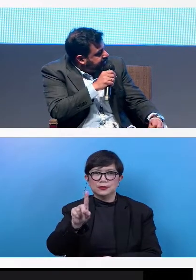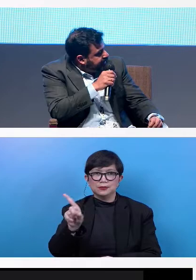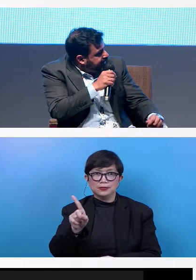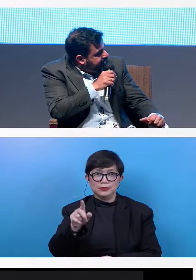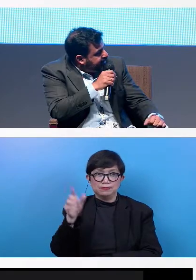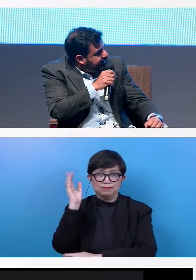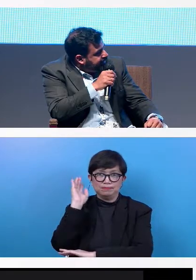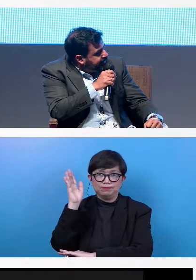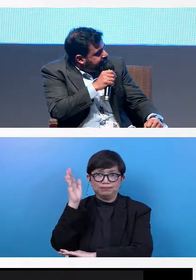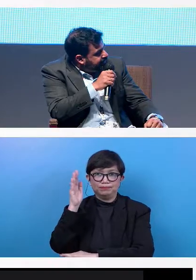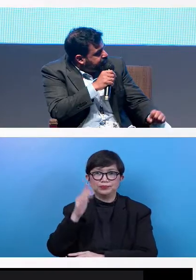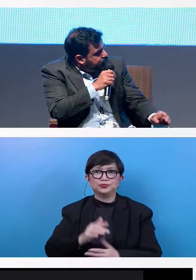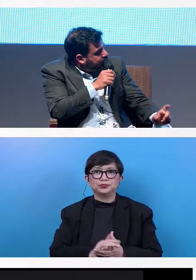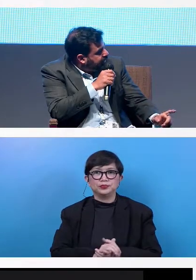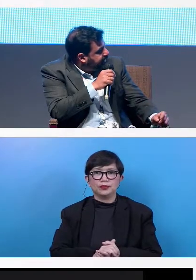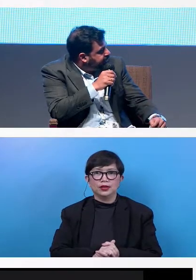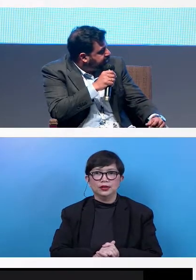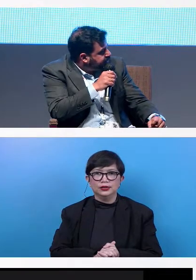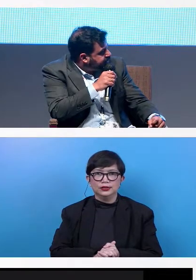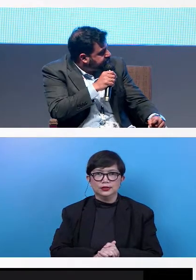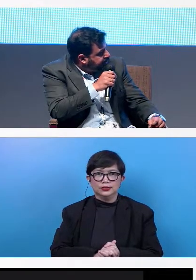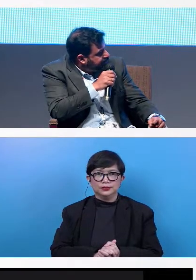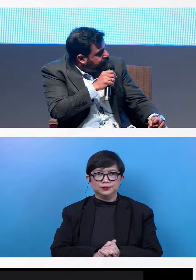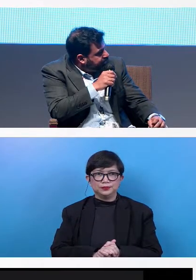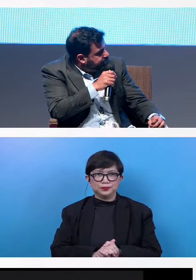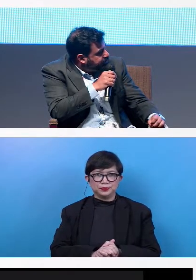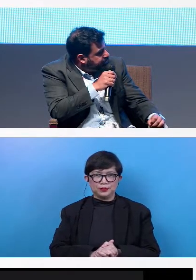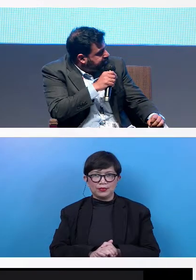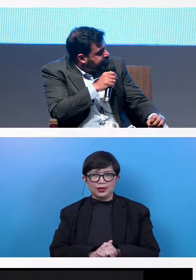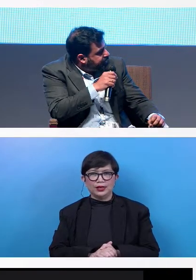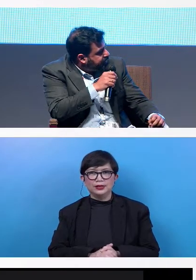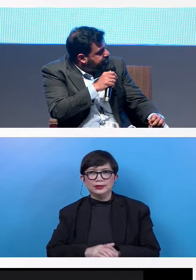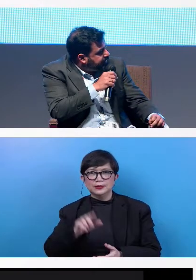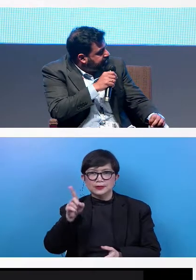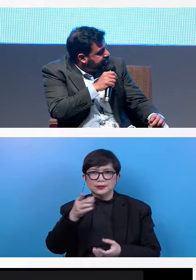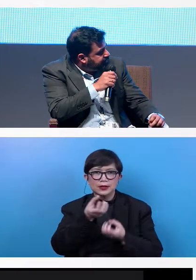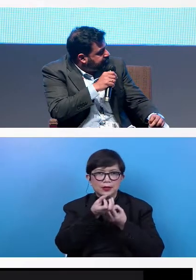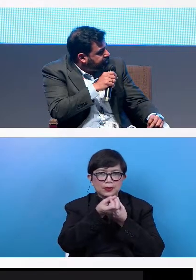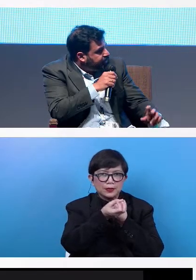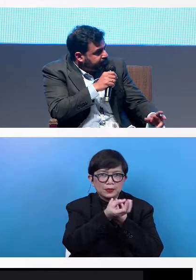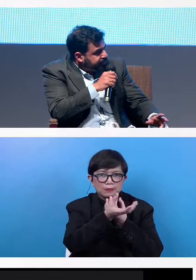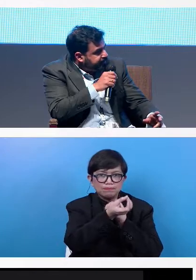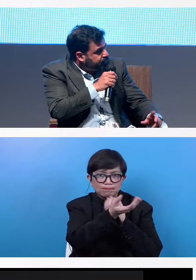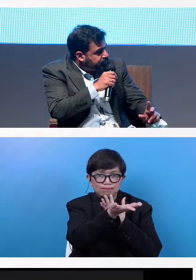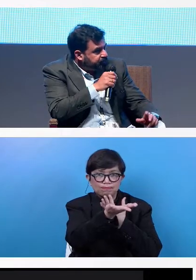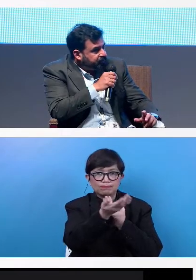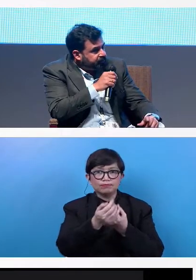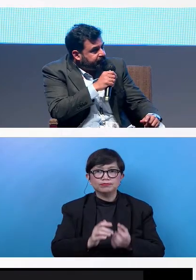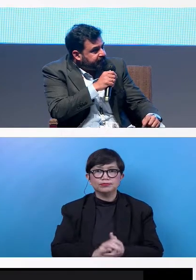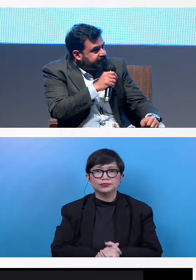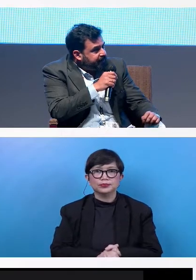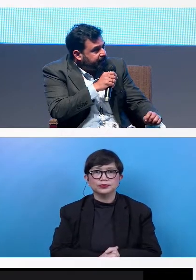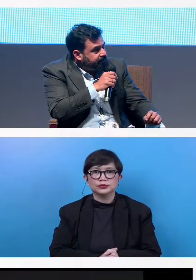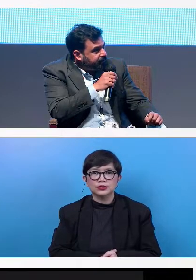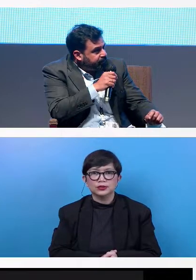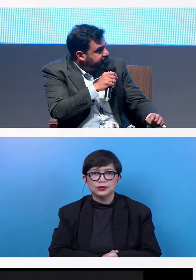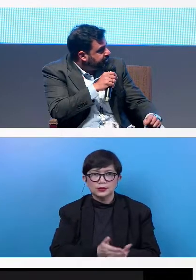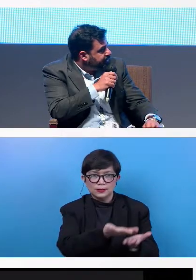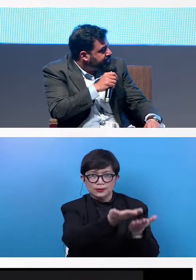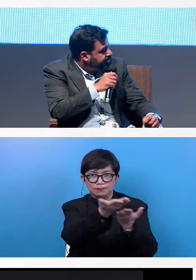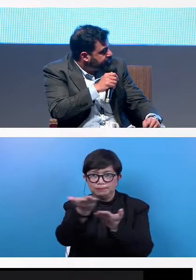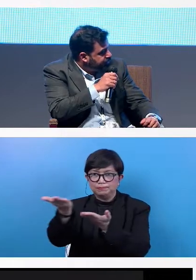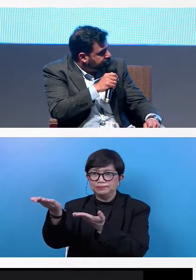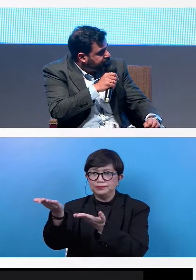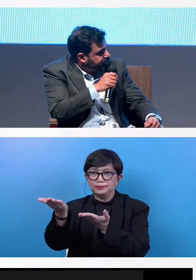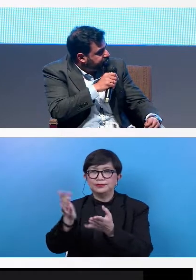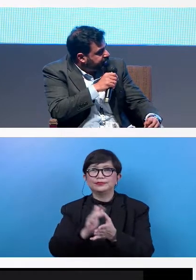say, and if there was one key message that you would like to pass on for the audience who is both present in person